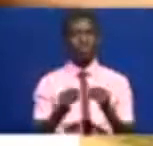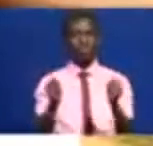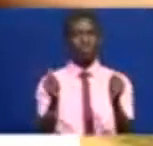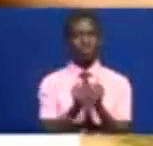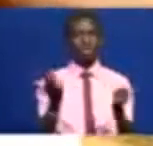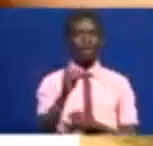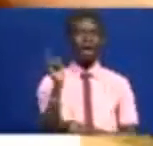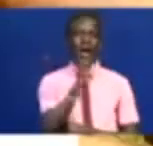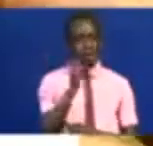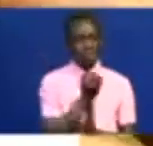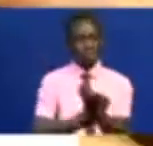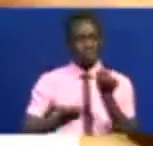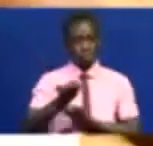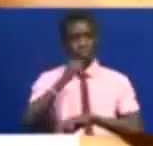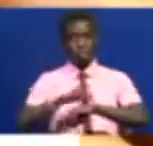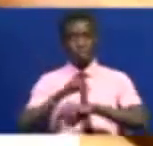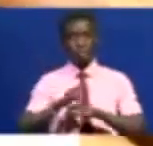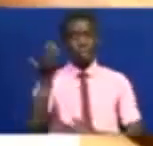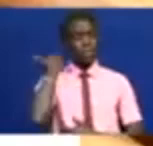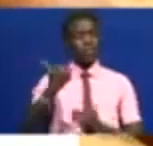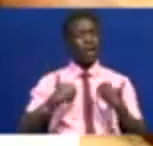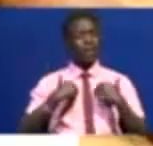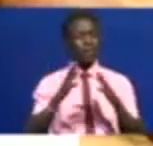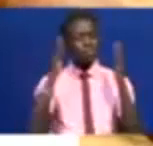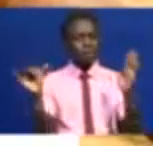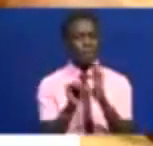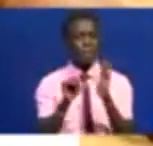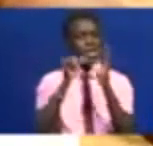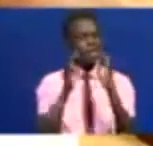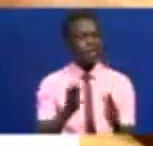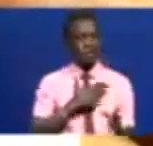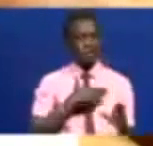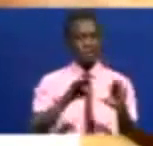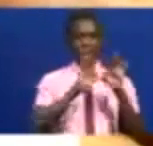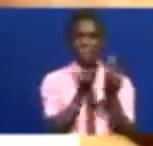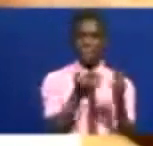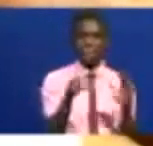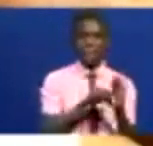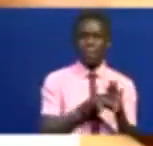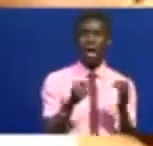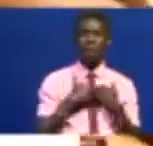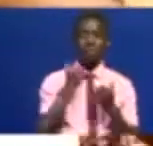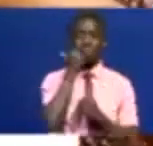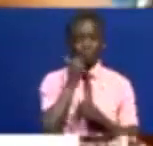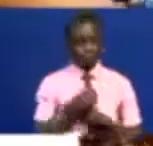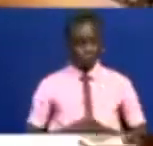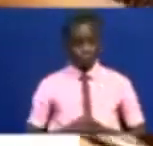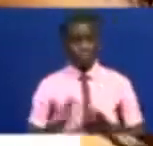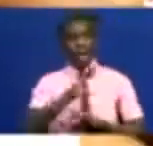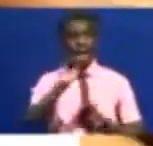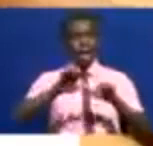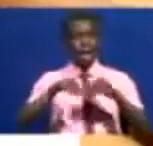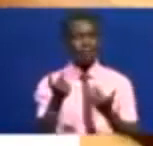times. Tulikuwa tunapata shida sana iwapo kama family member wako mmoja ni ameshikwa na maradhi na vile